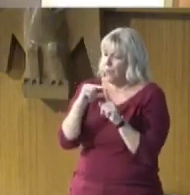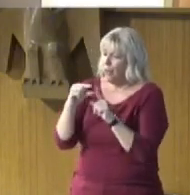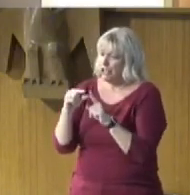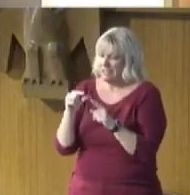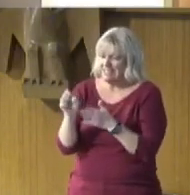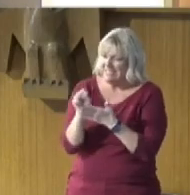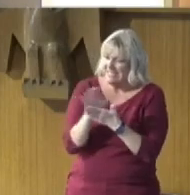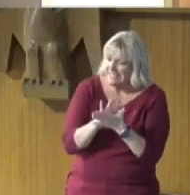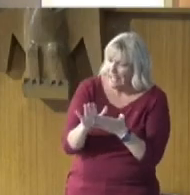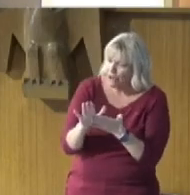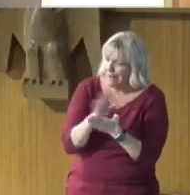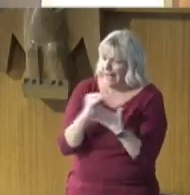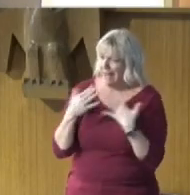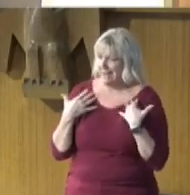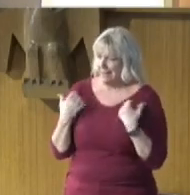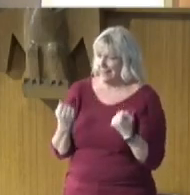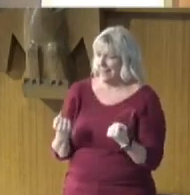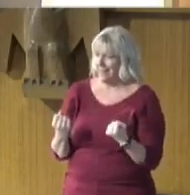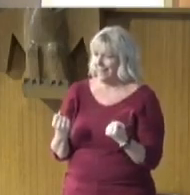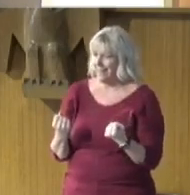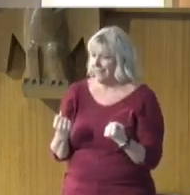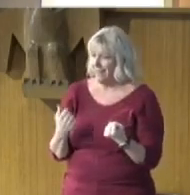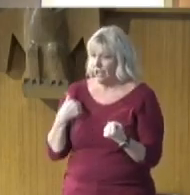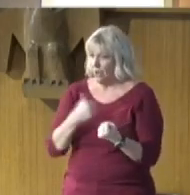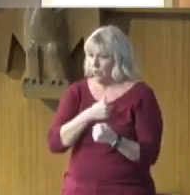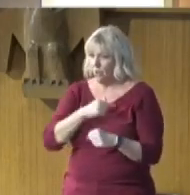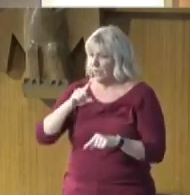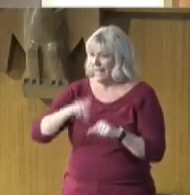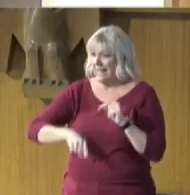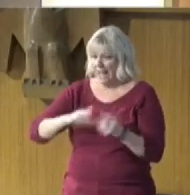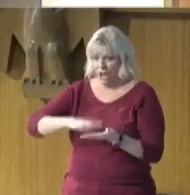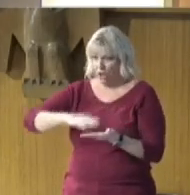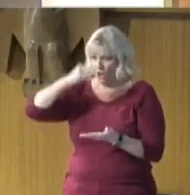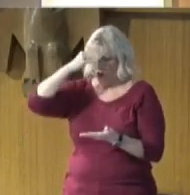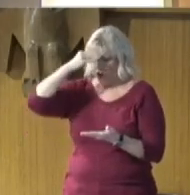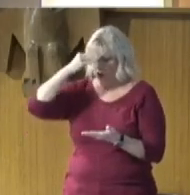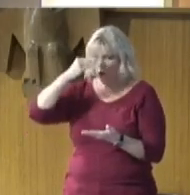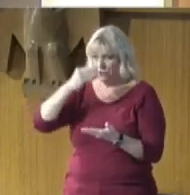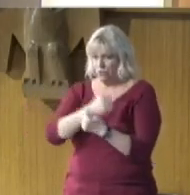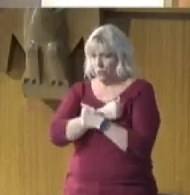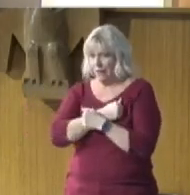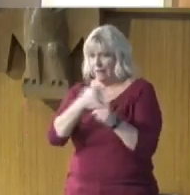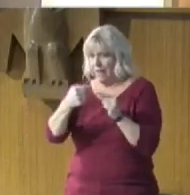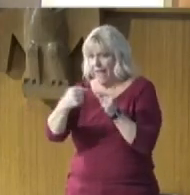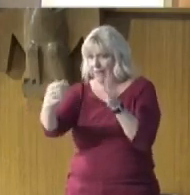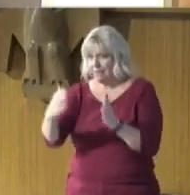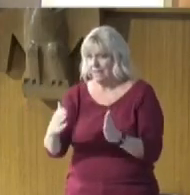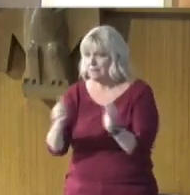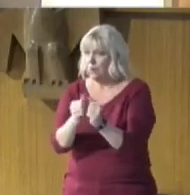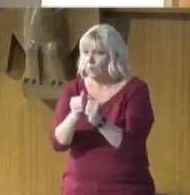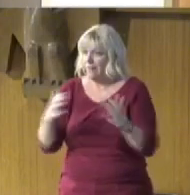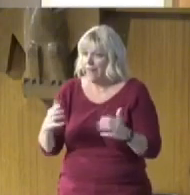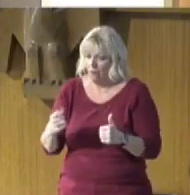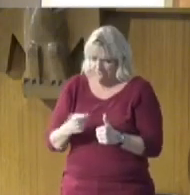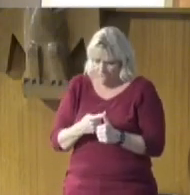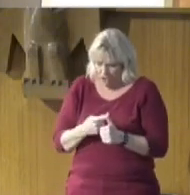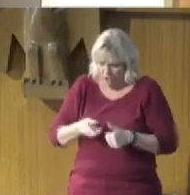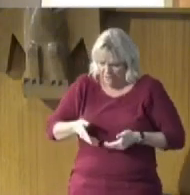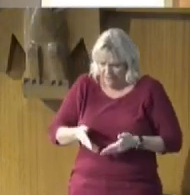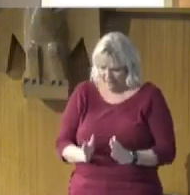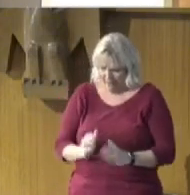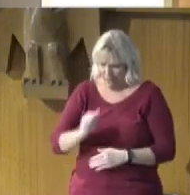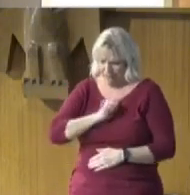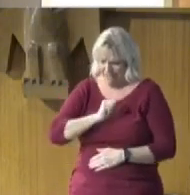and healing. You cannot learn to love your enemies without first giving yourself time to lament, to be honest with your